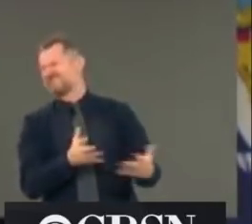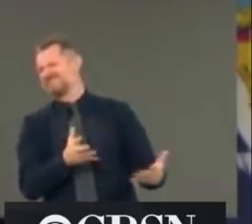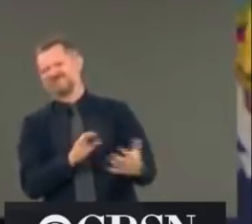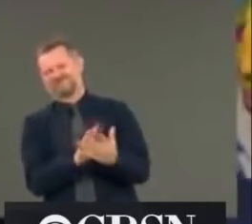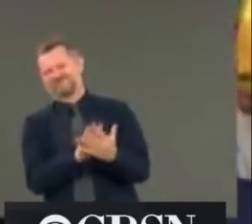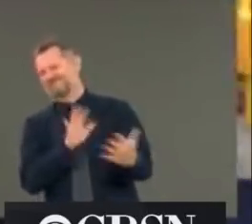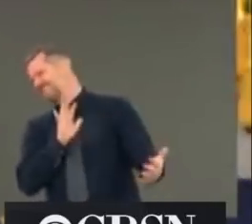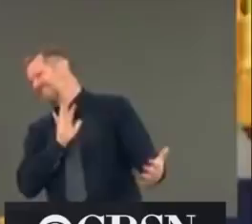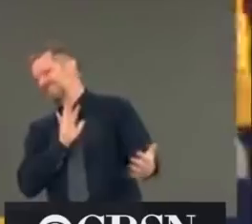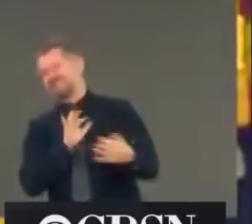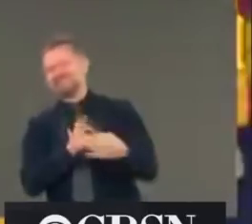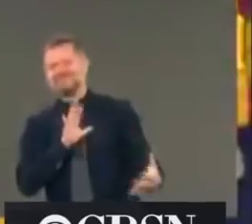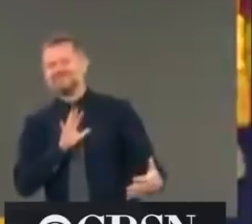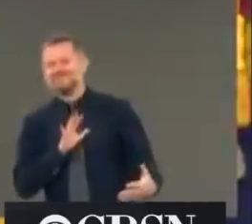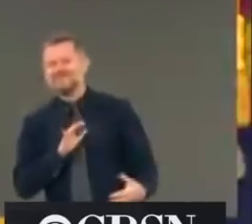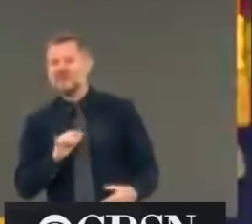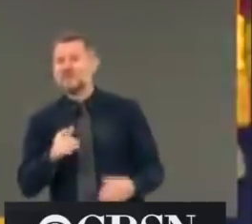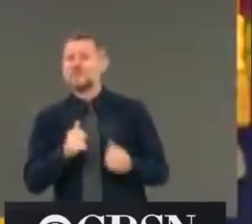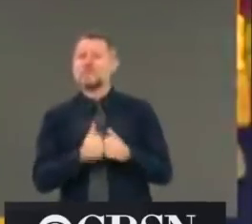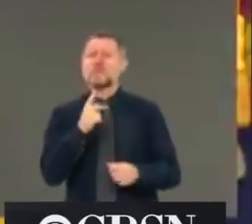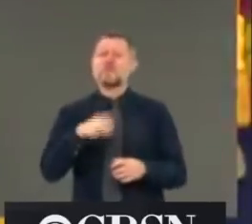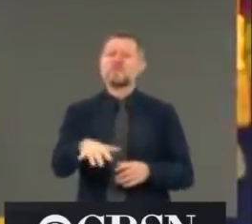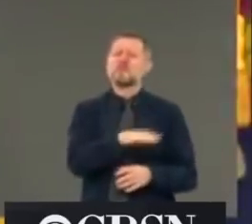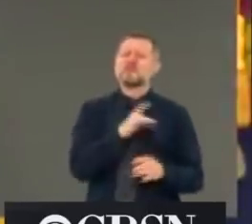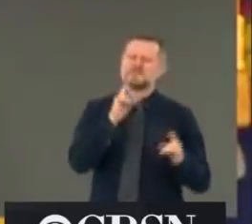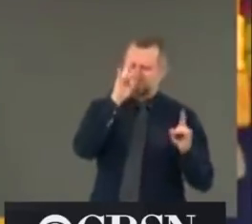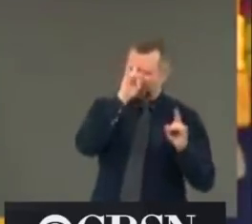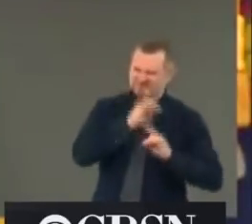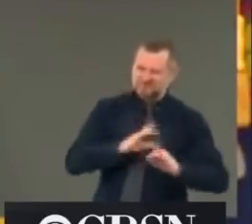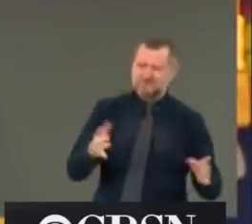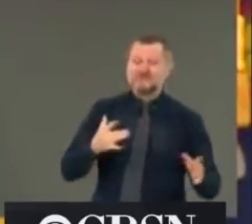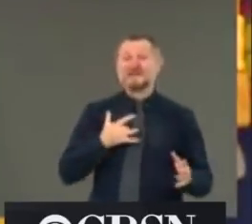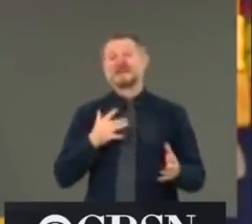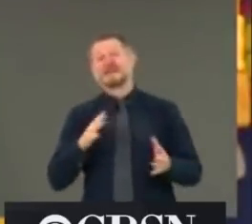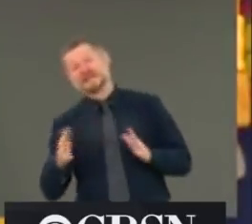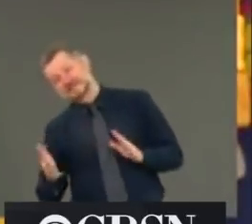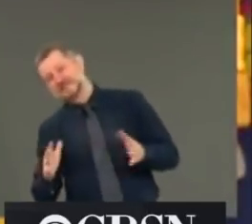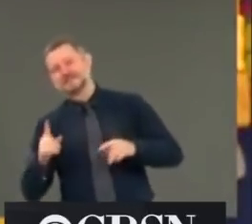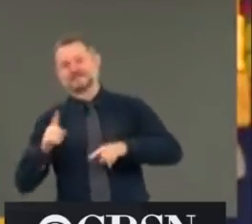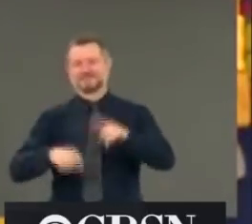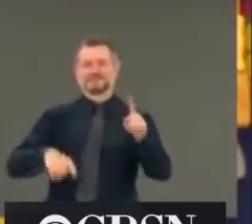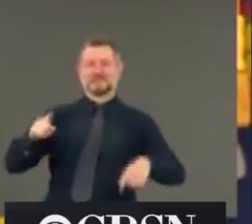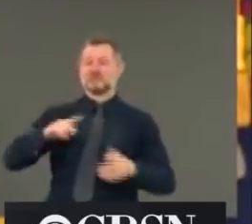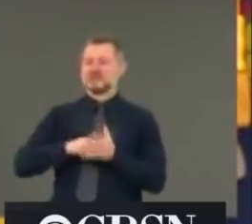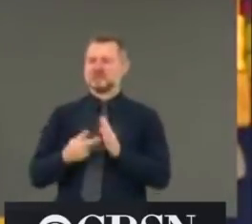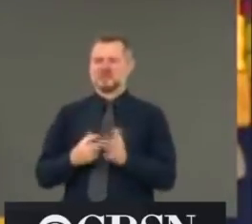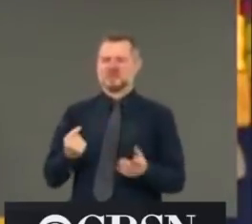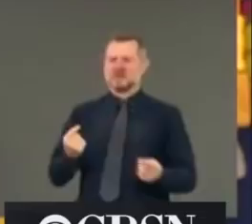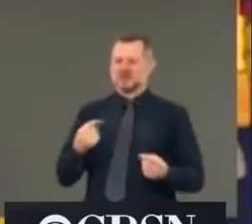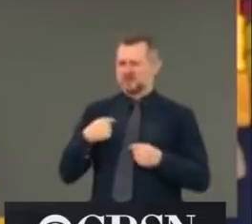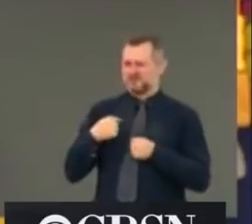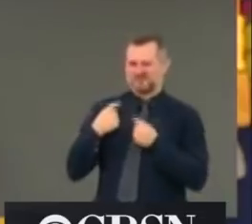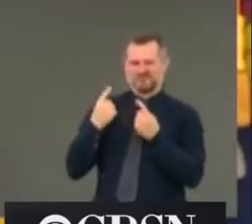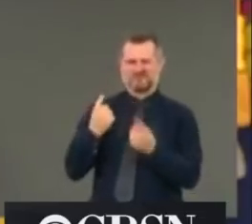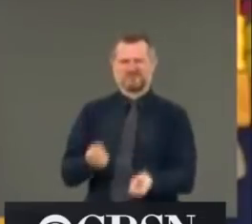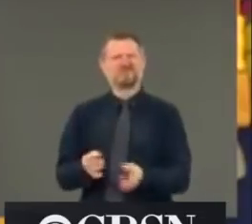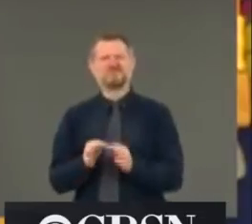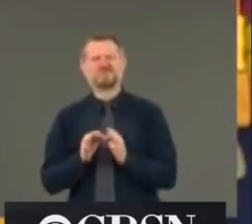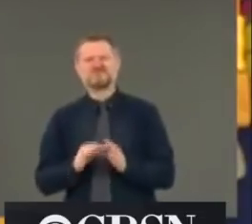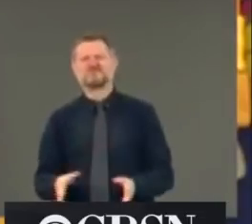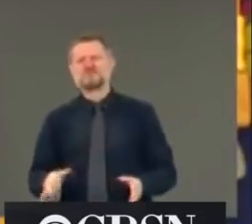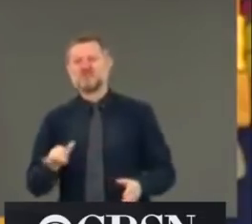in some places, less so in other places. Okay, then it doesn't work. If the relationship doesn't